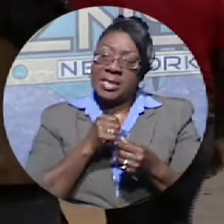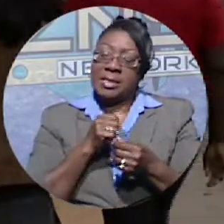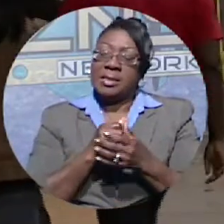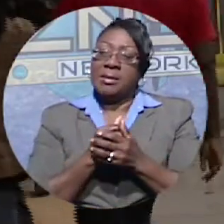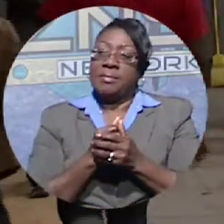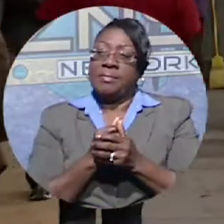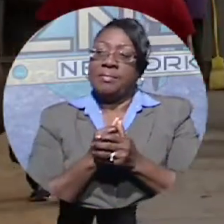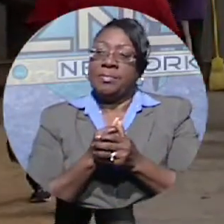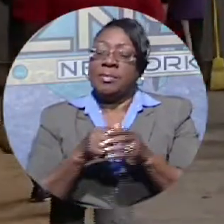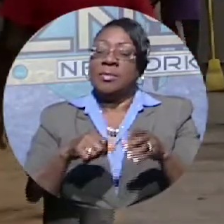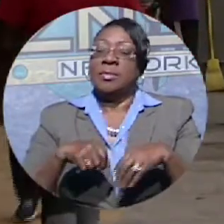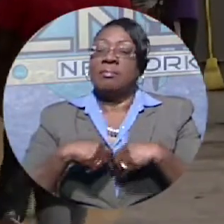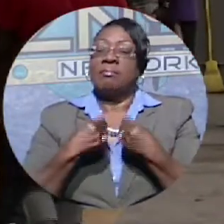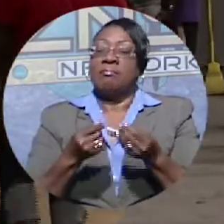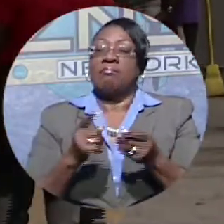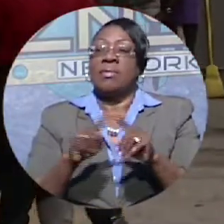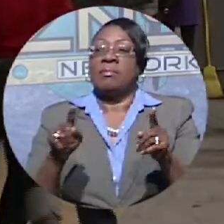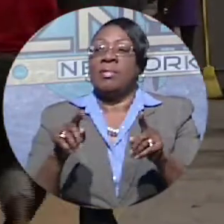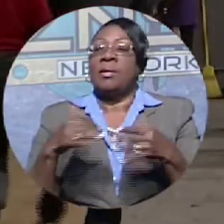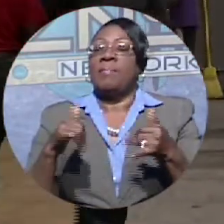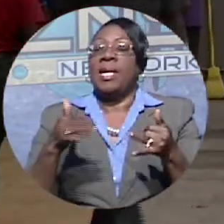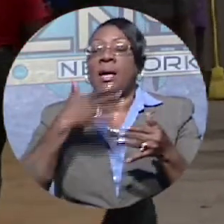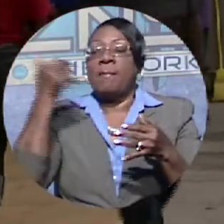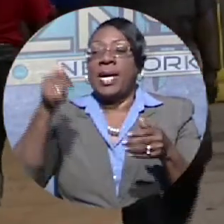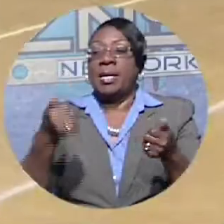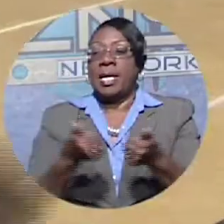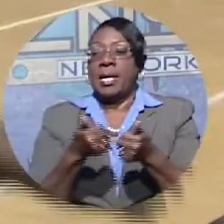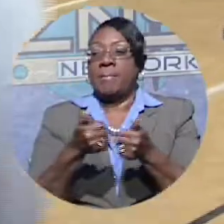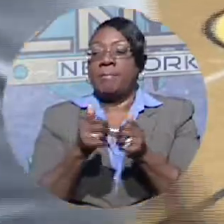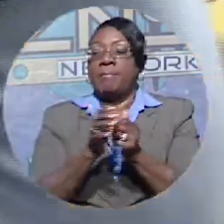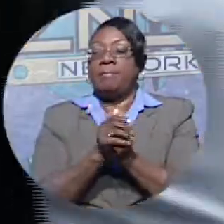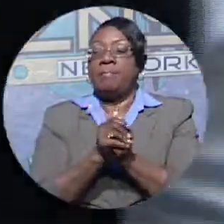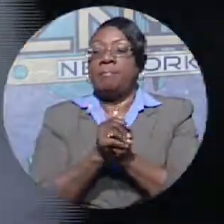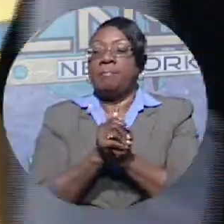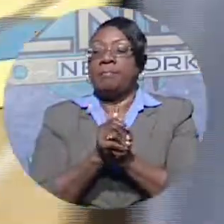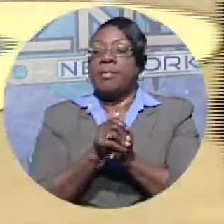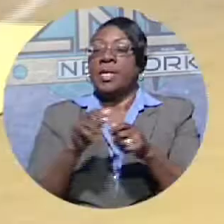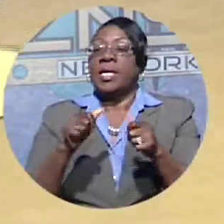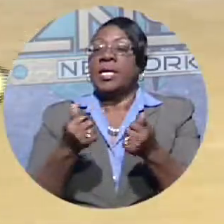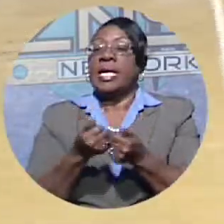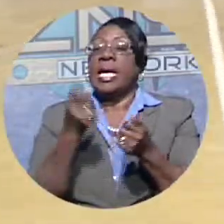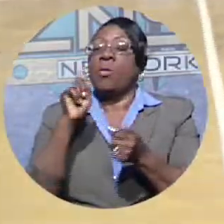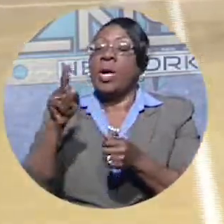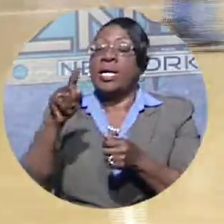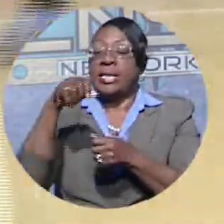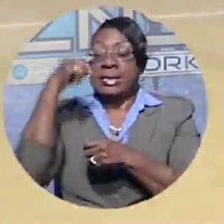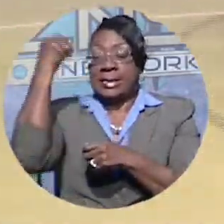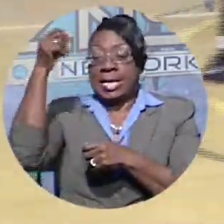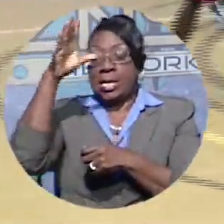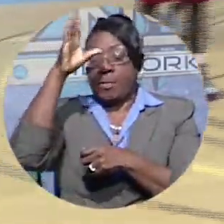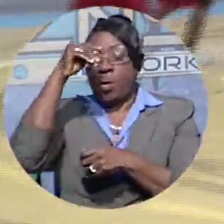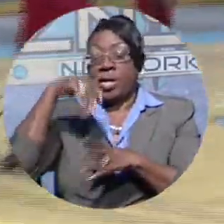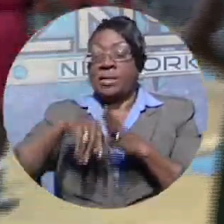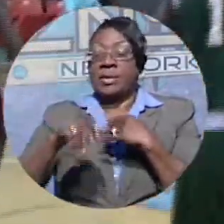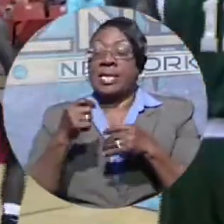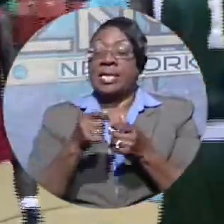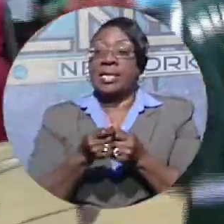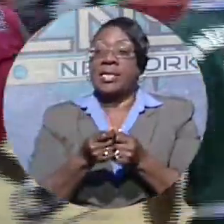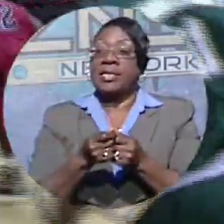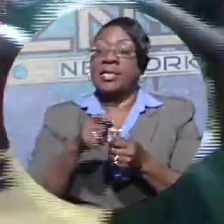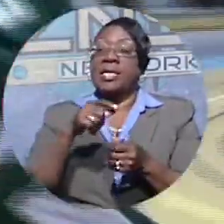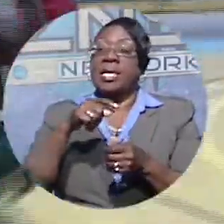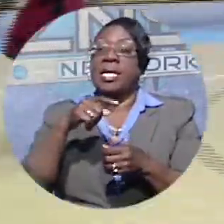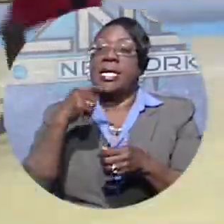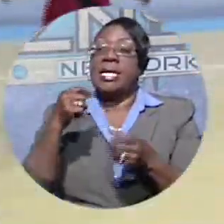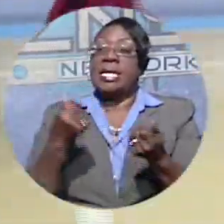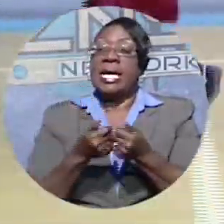became a little impatient at times, but pretty much just being patient and execute on offense. If Game 1 of the Senior Boys Championship was any indication, Game